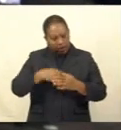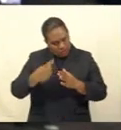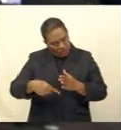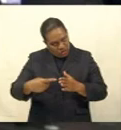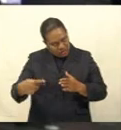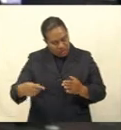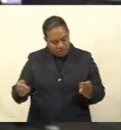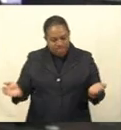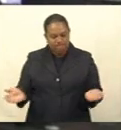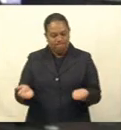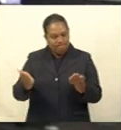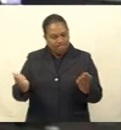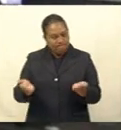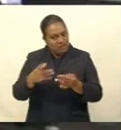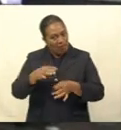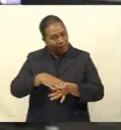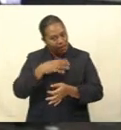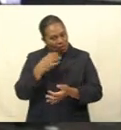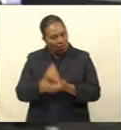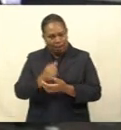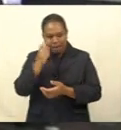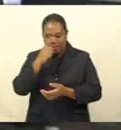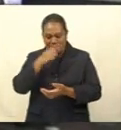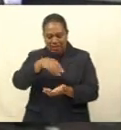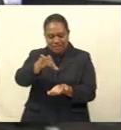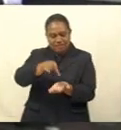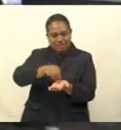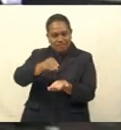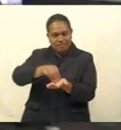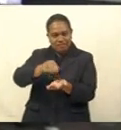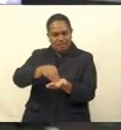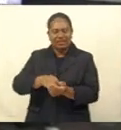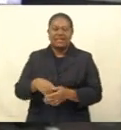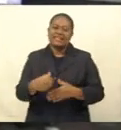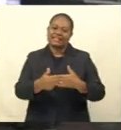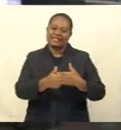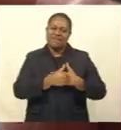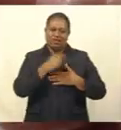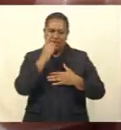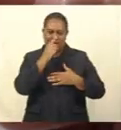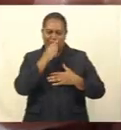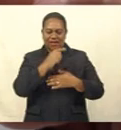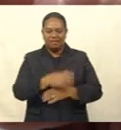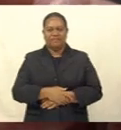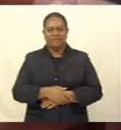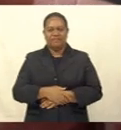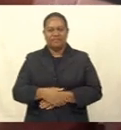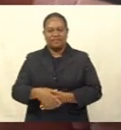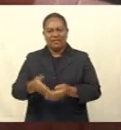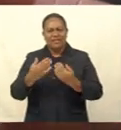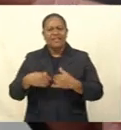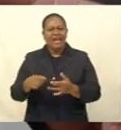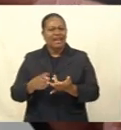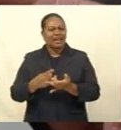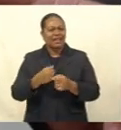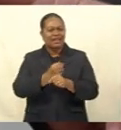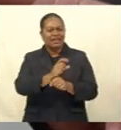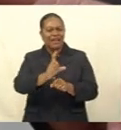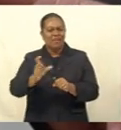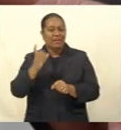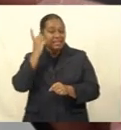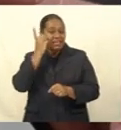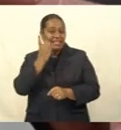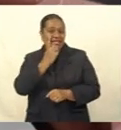all our platforms to ensure that customers download this app for the safety of all Fijians. Another telecommunication company, Digicel